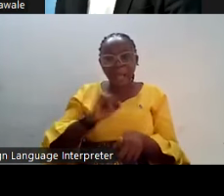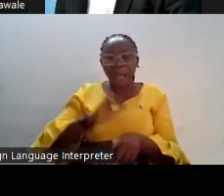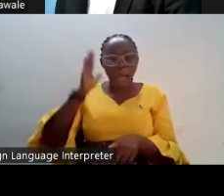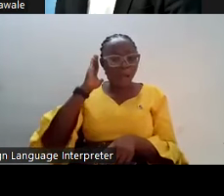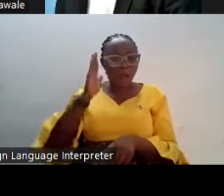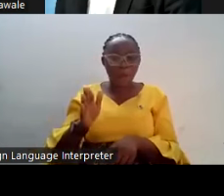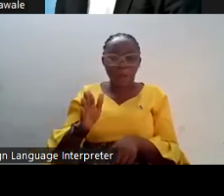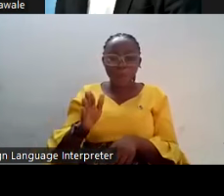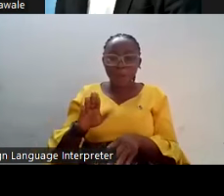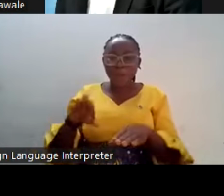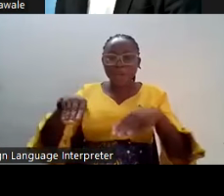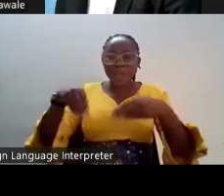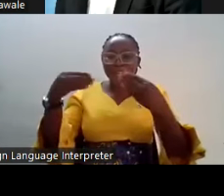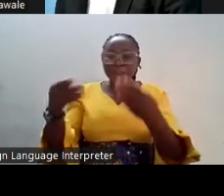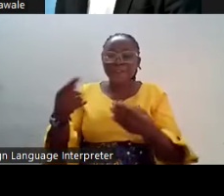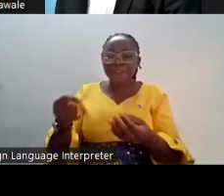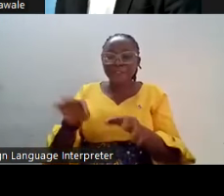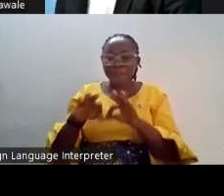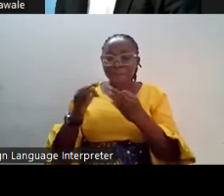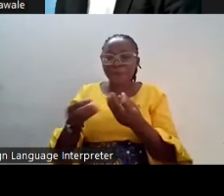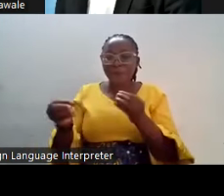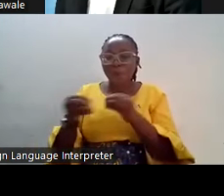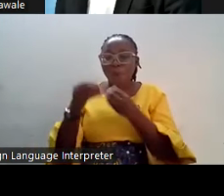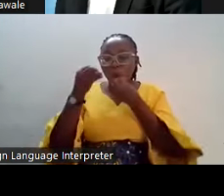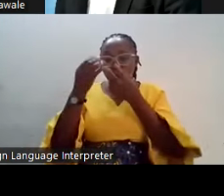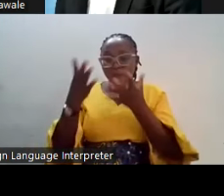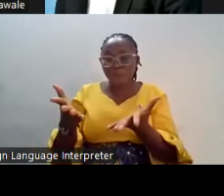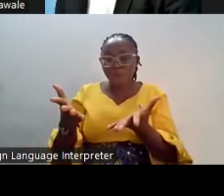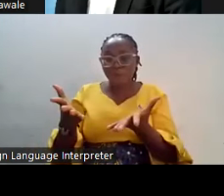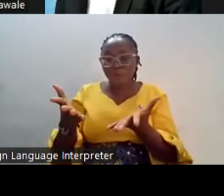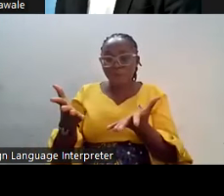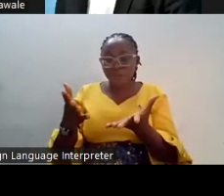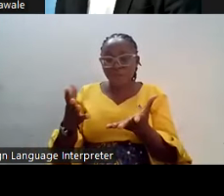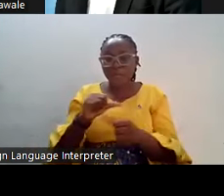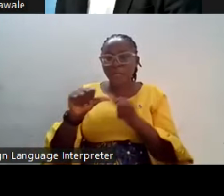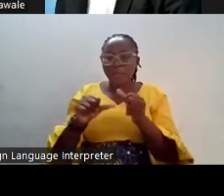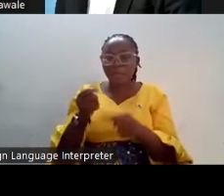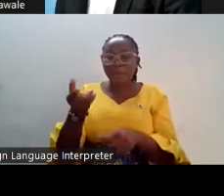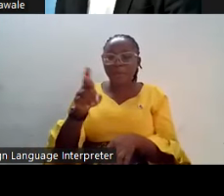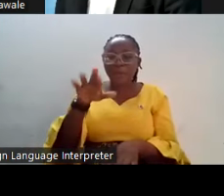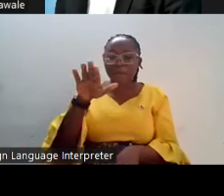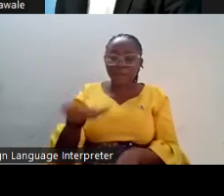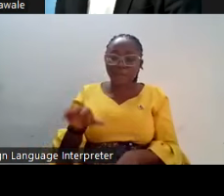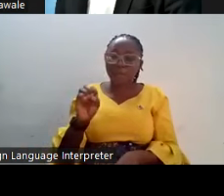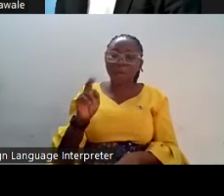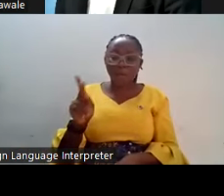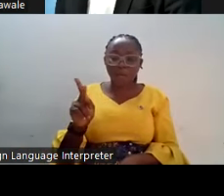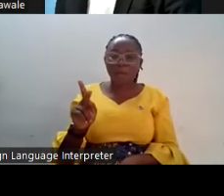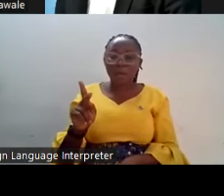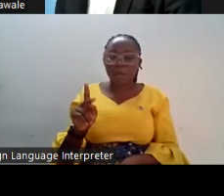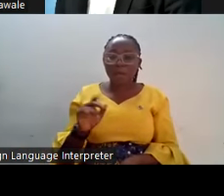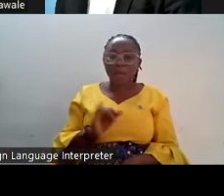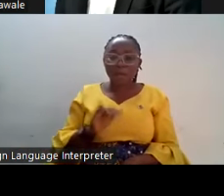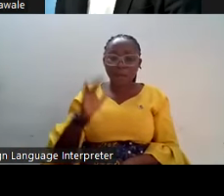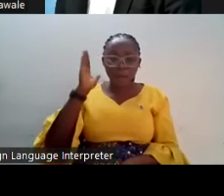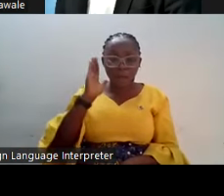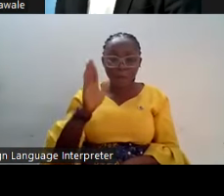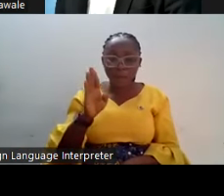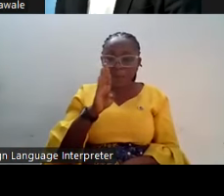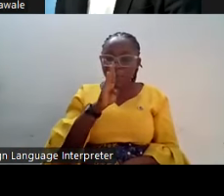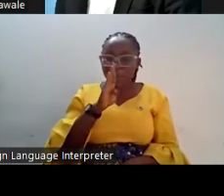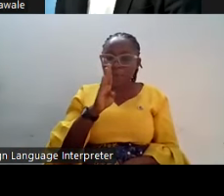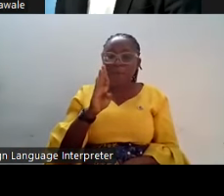of giving the family more information than less about their child. Okay? I would err on the side of giving